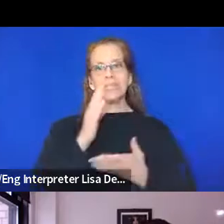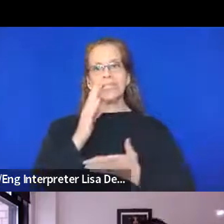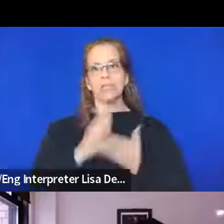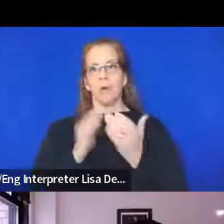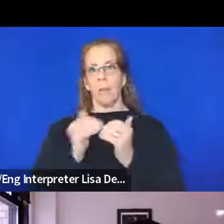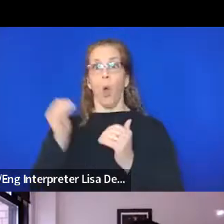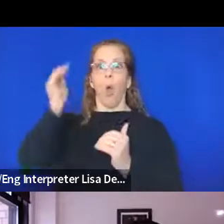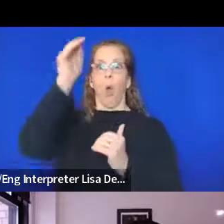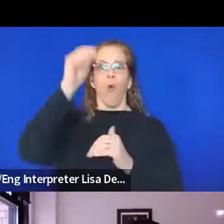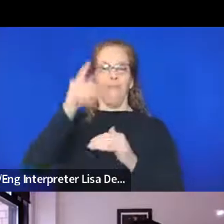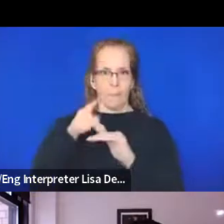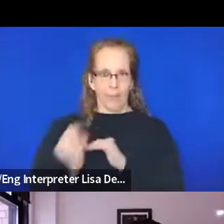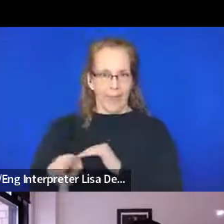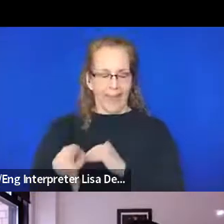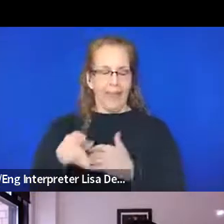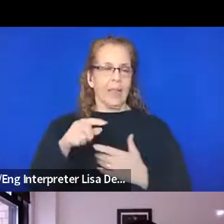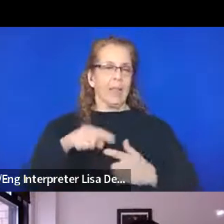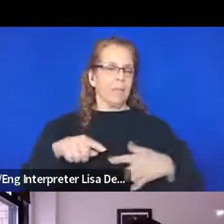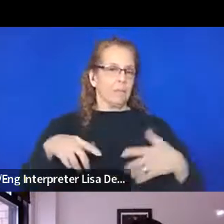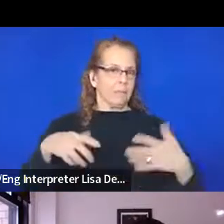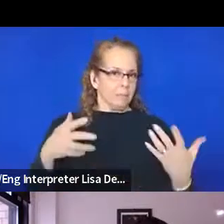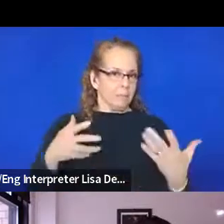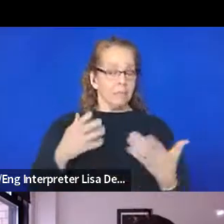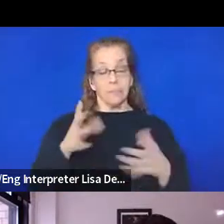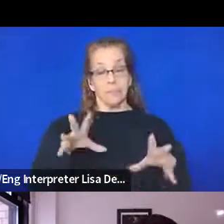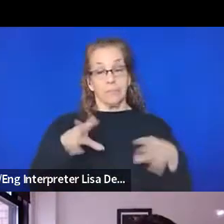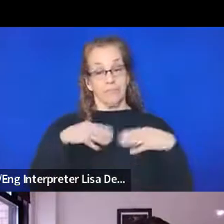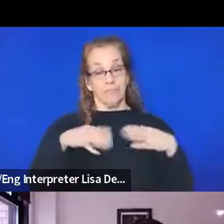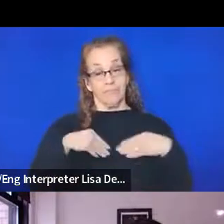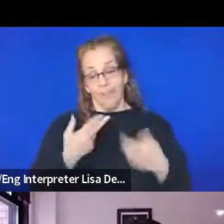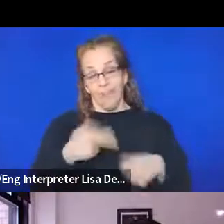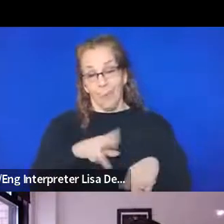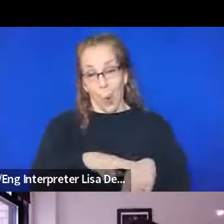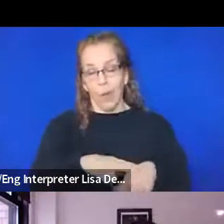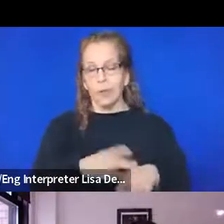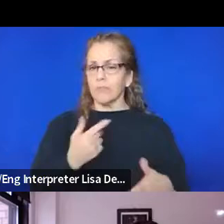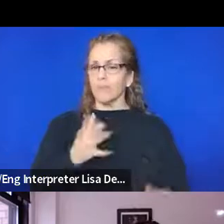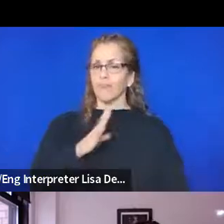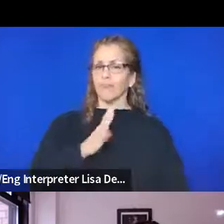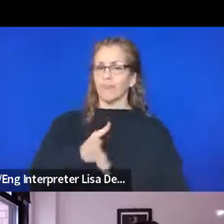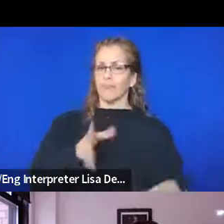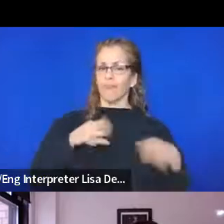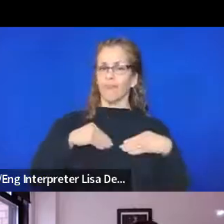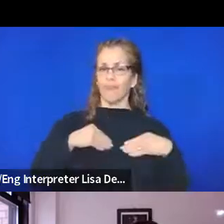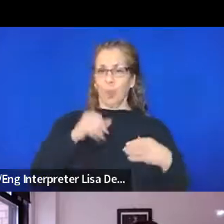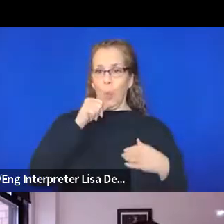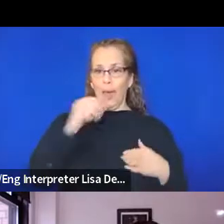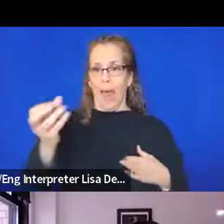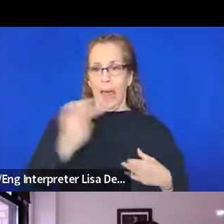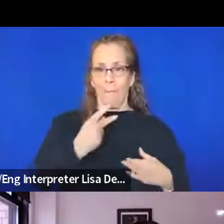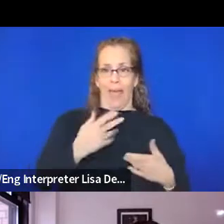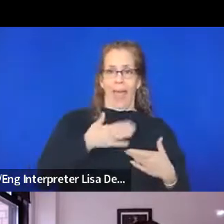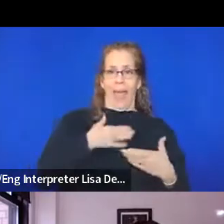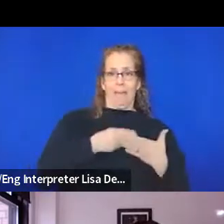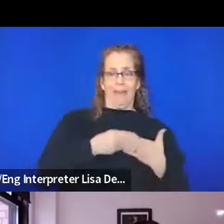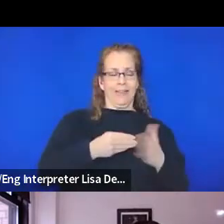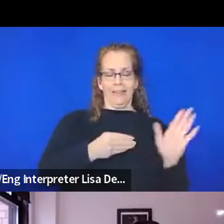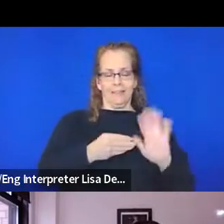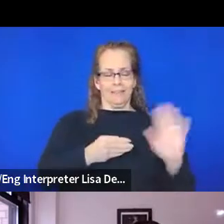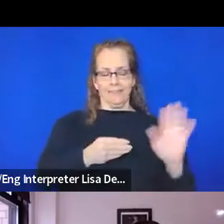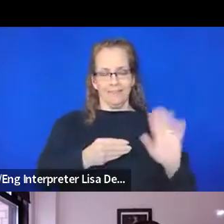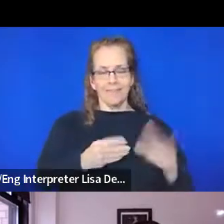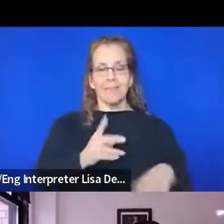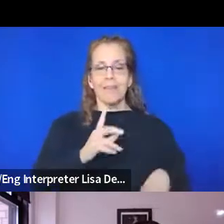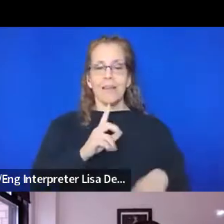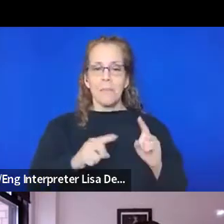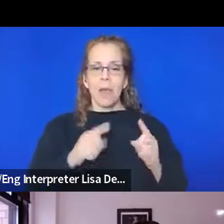as an hourly wage, and everybody was fine with that. We were too. We weren't going to take anything back. And in some cases people were like, well, actually I